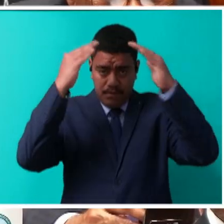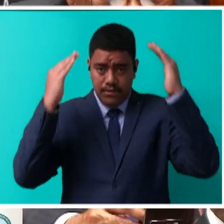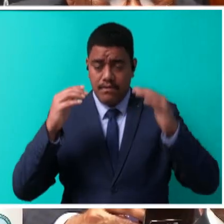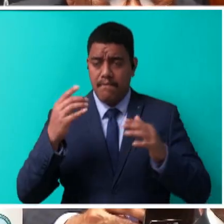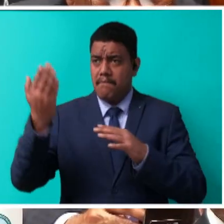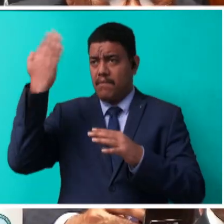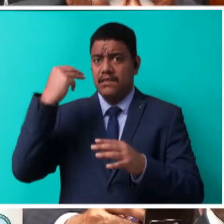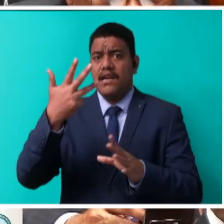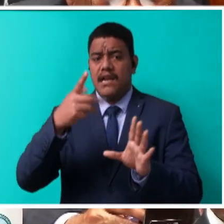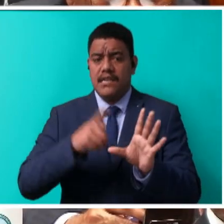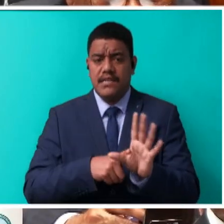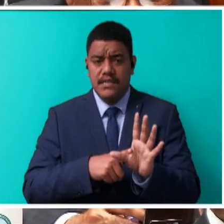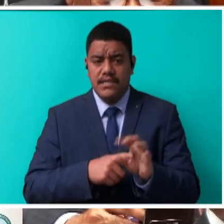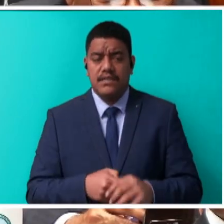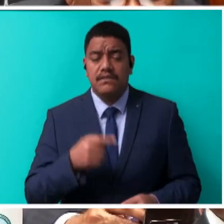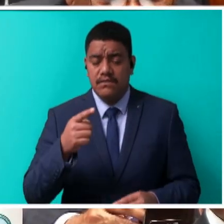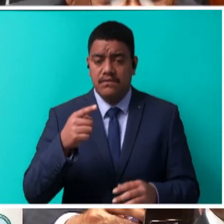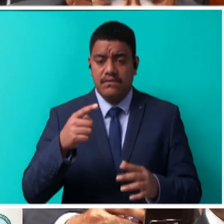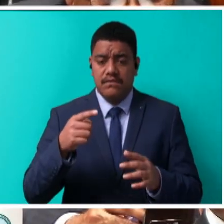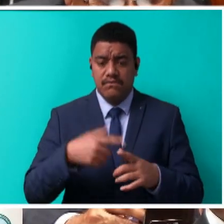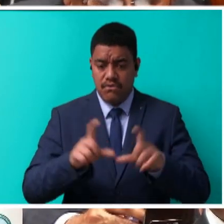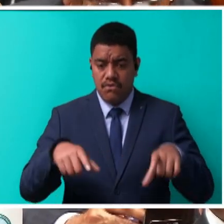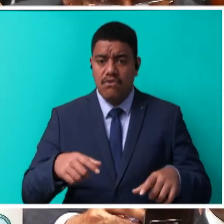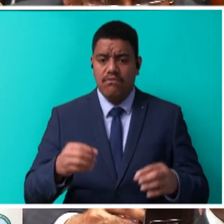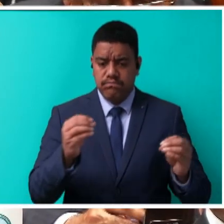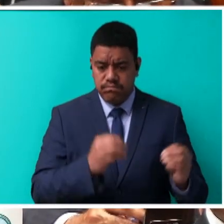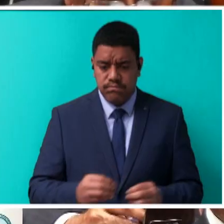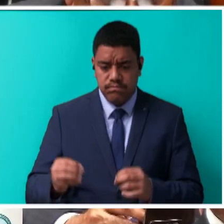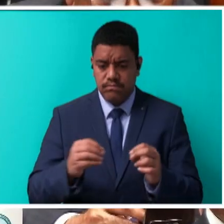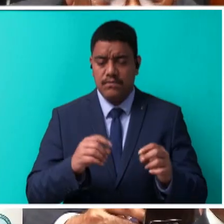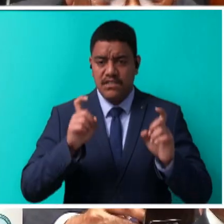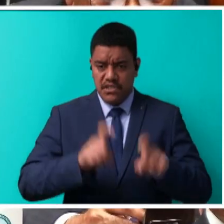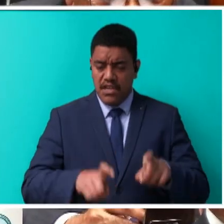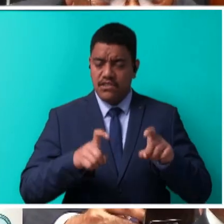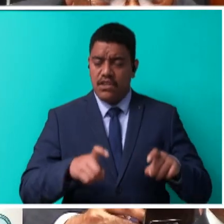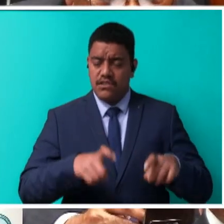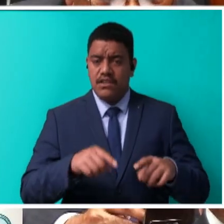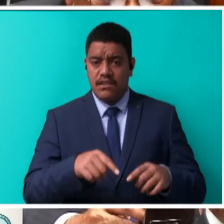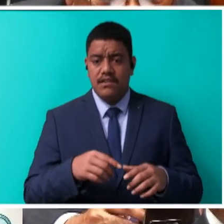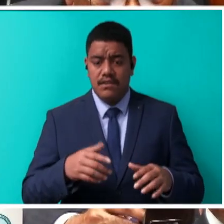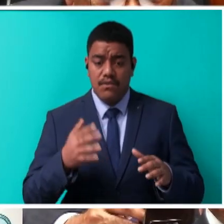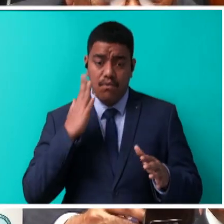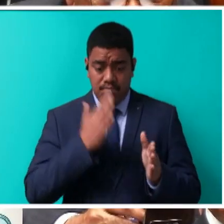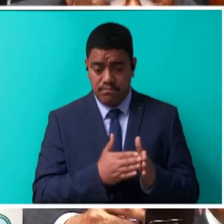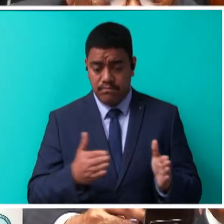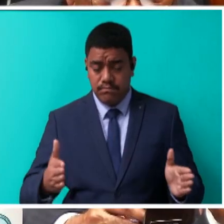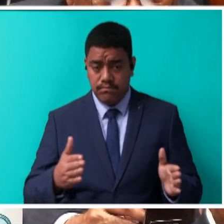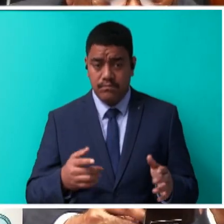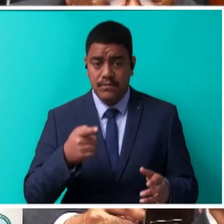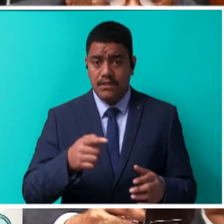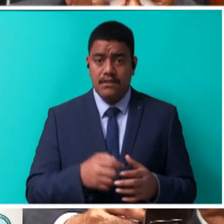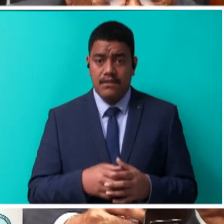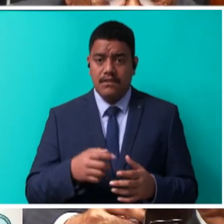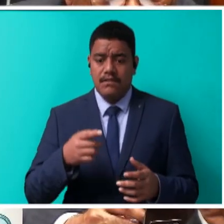past 9 years, the judiciary has operated from Beuto Complex. During this period, major